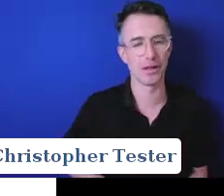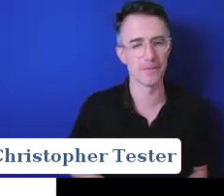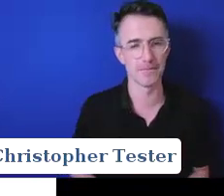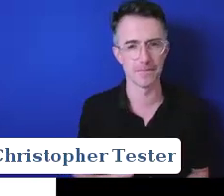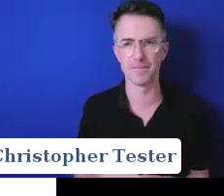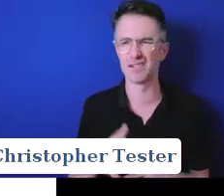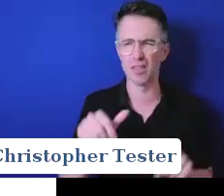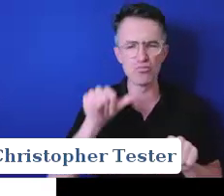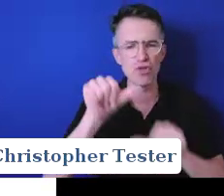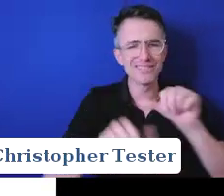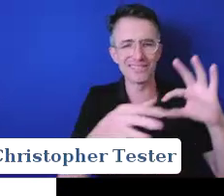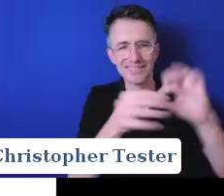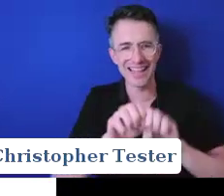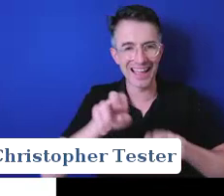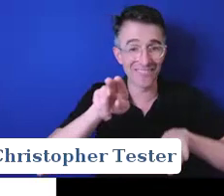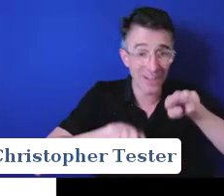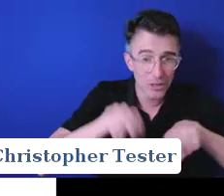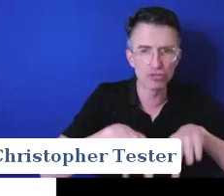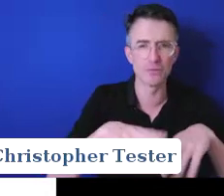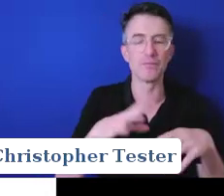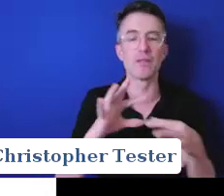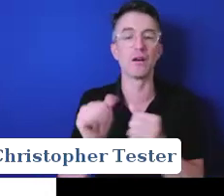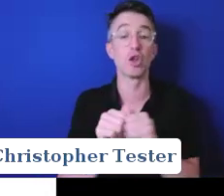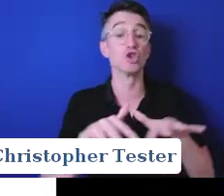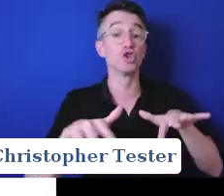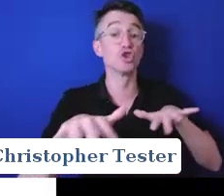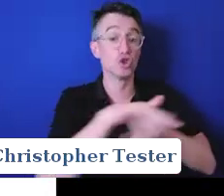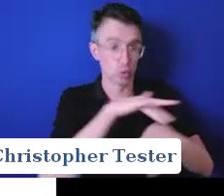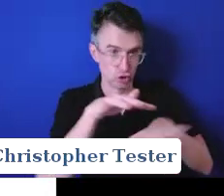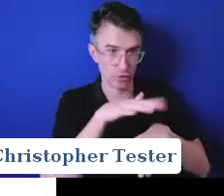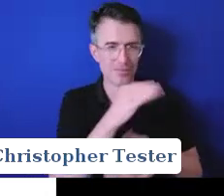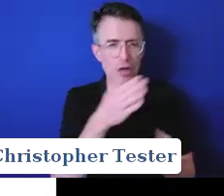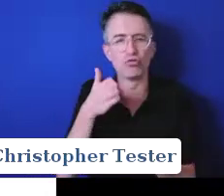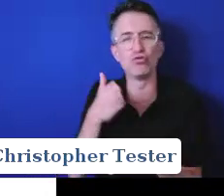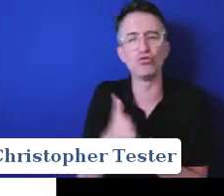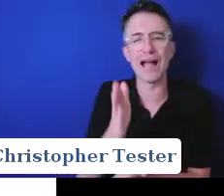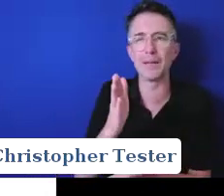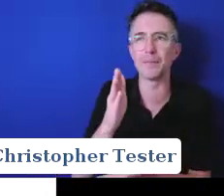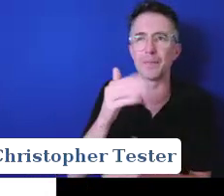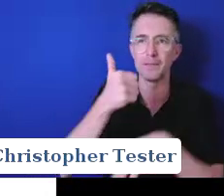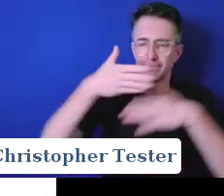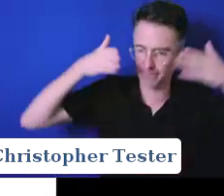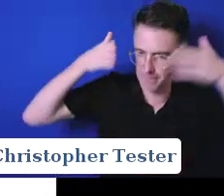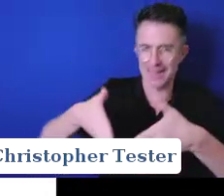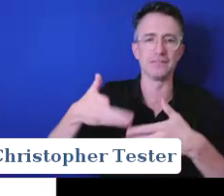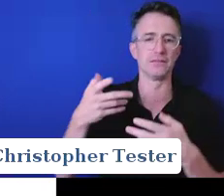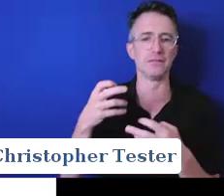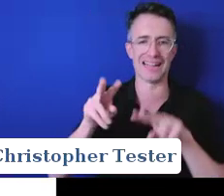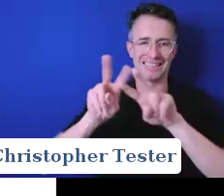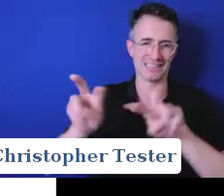disability identification in Cambodia. Please allow me to start with the overview of the